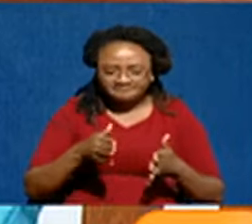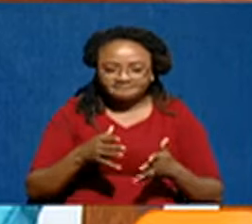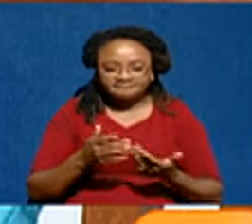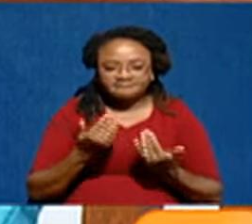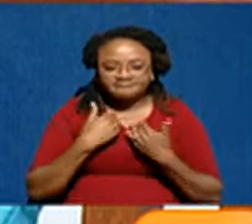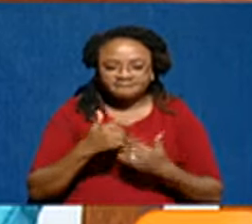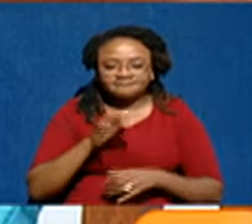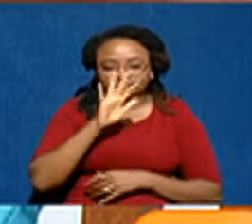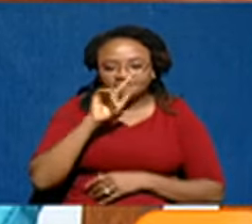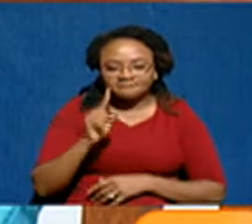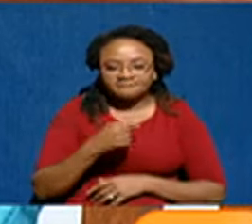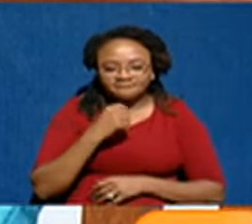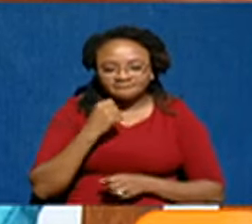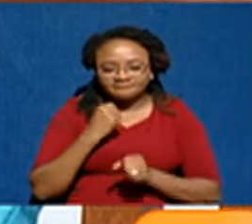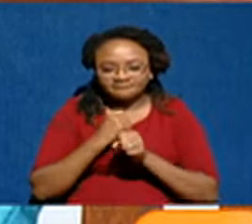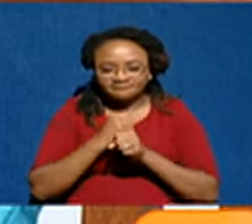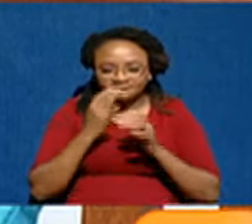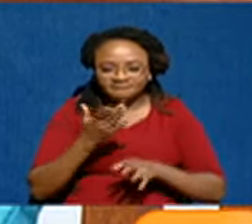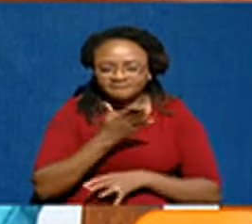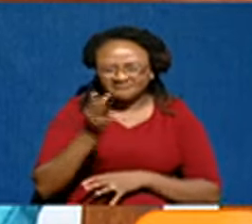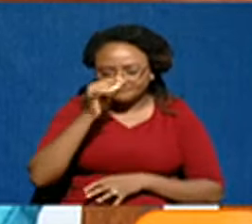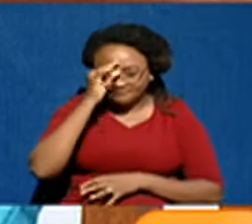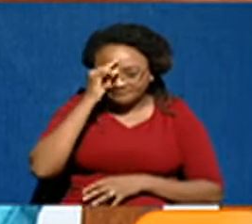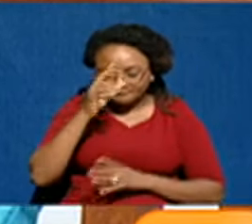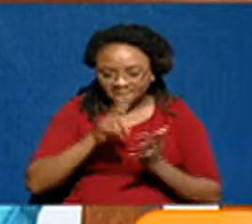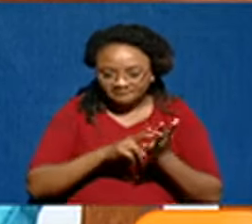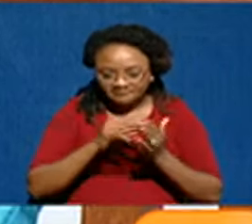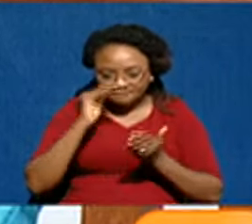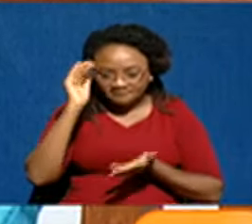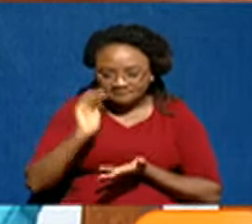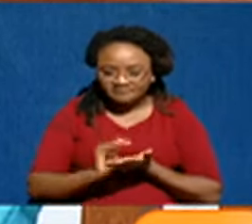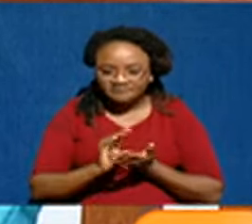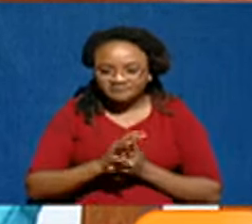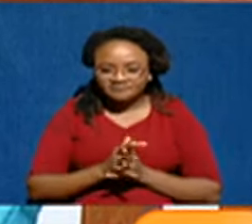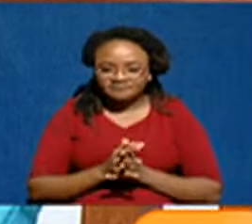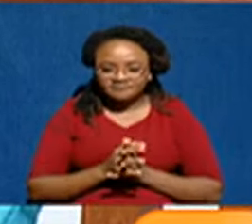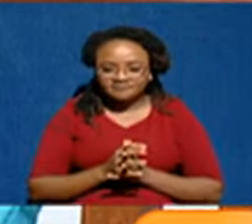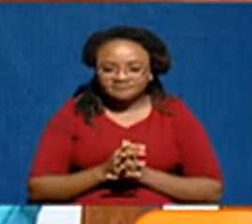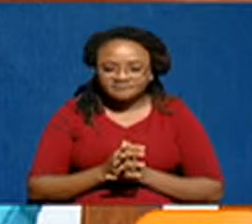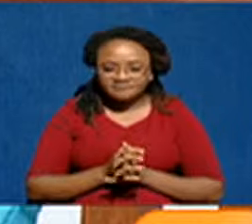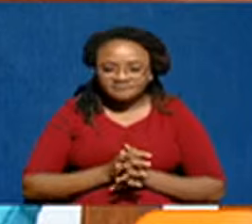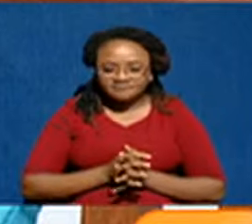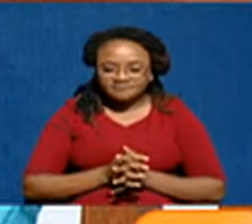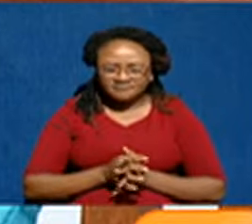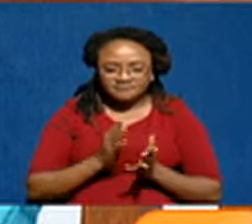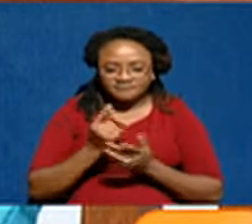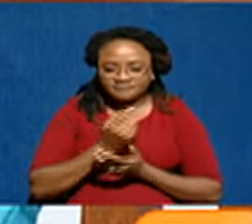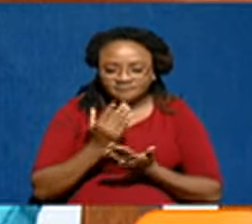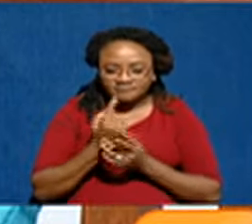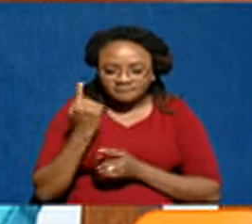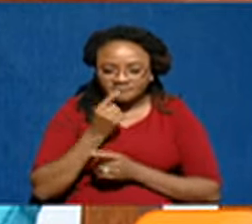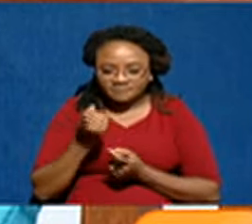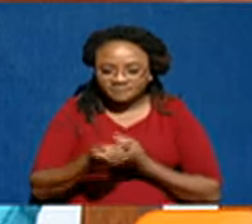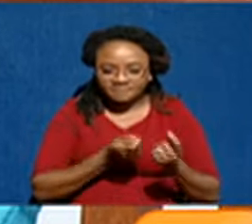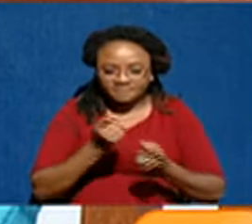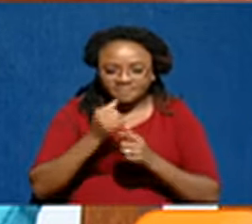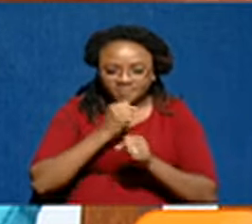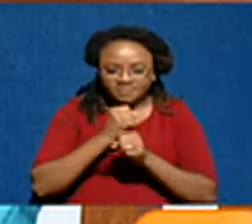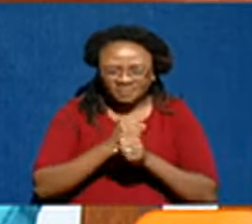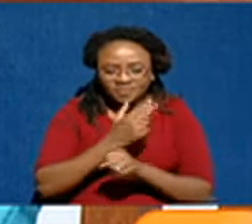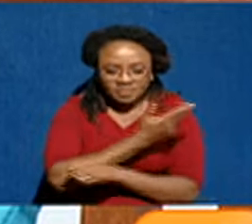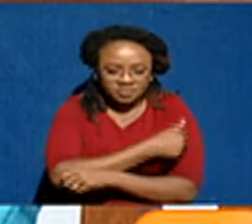than 5,000 working government. You get some staffs, only one lab officer working at night in an hospital like Kisi Level 6